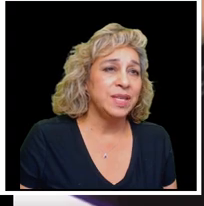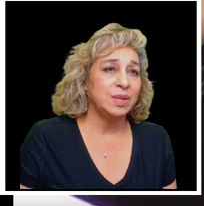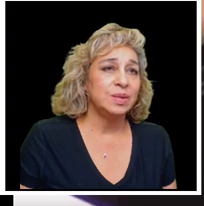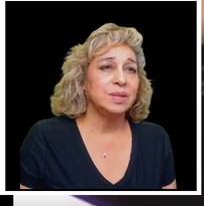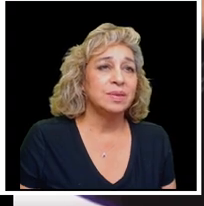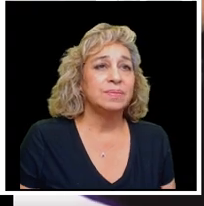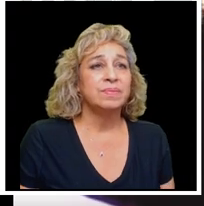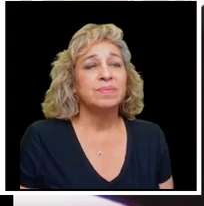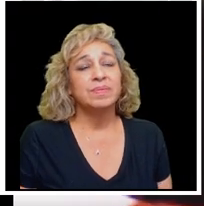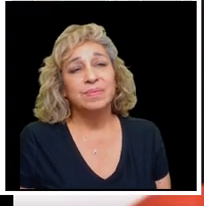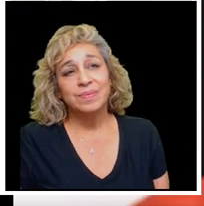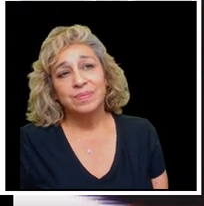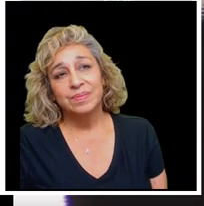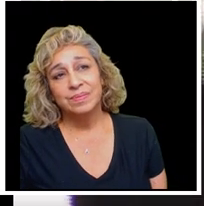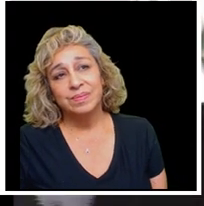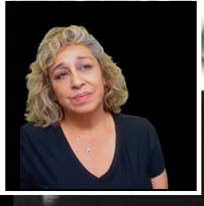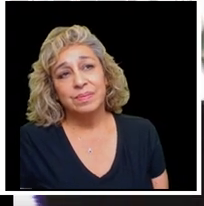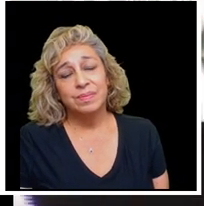thousand vessels